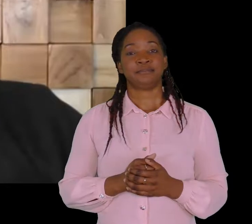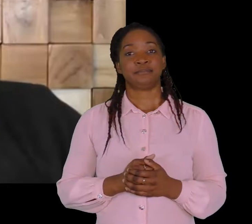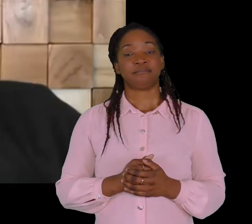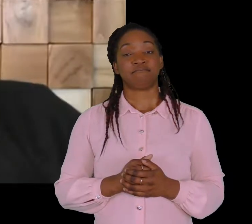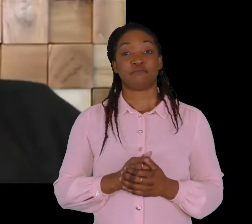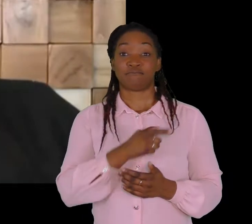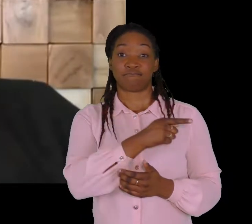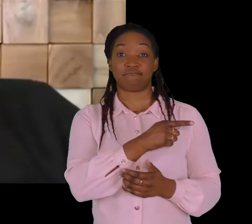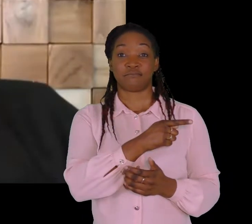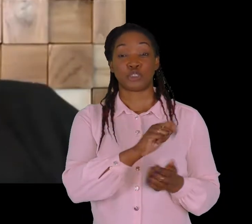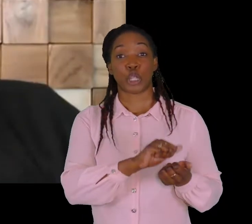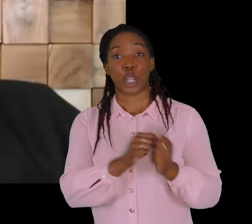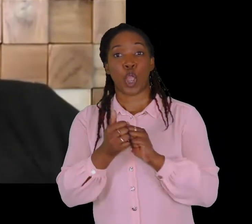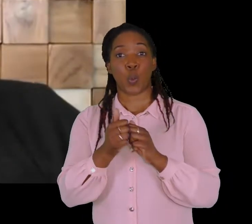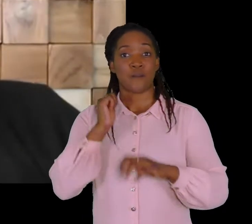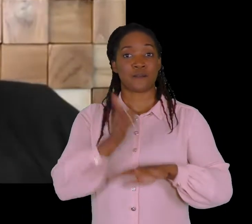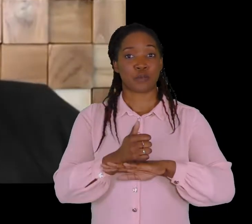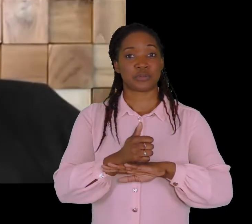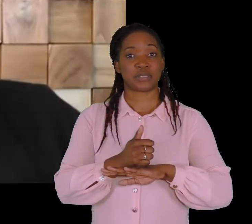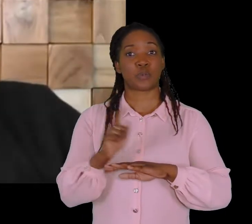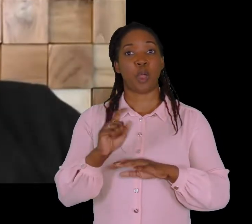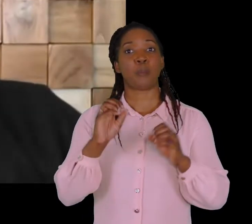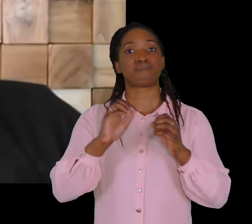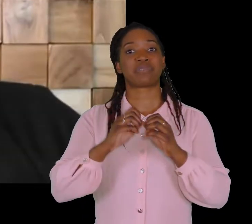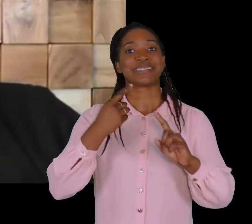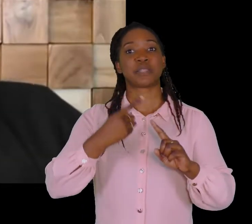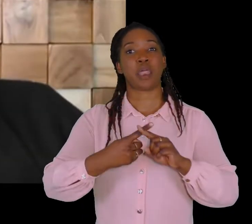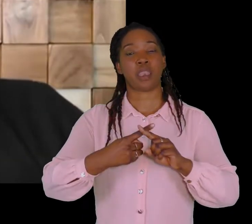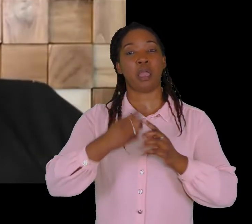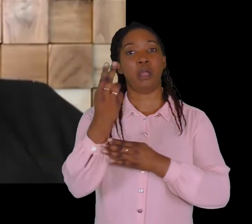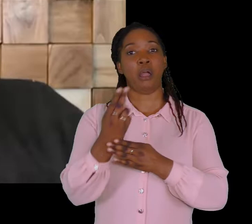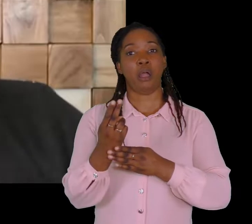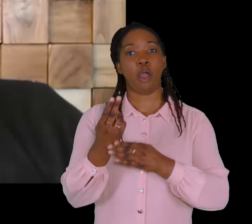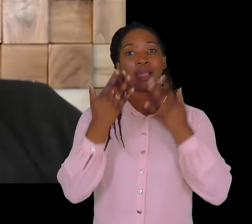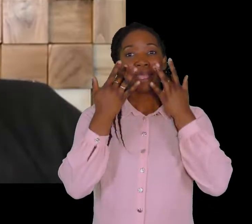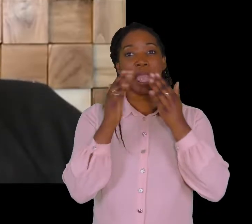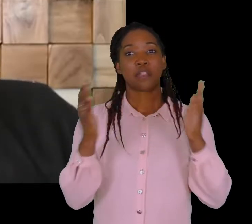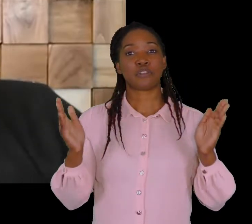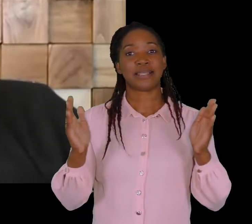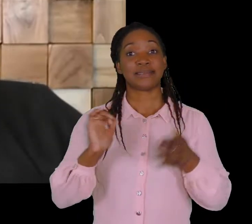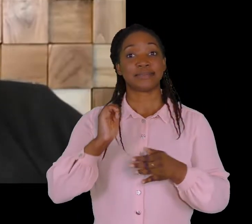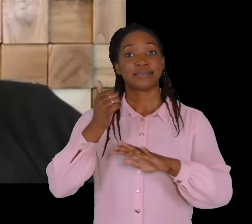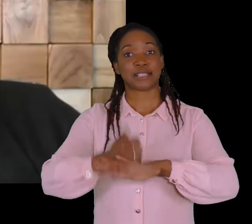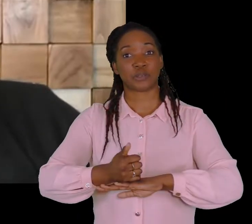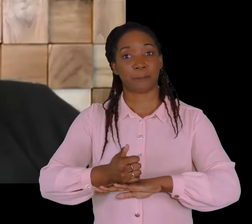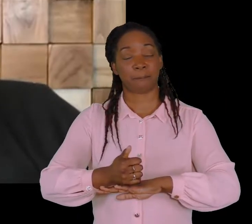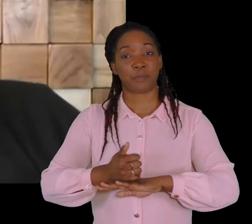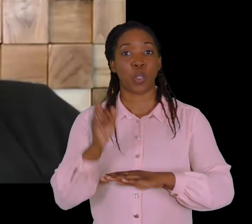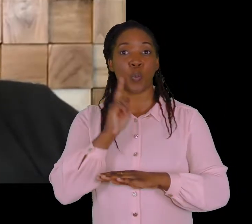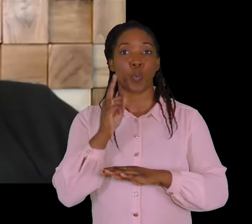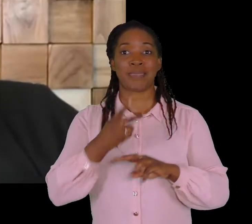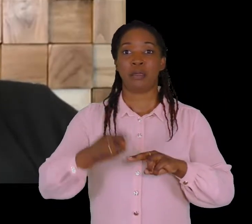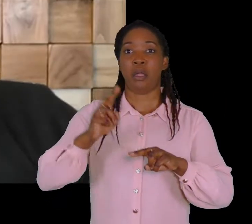archive. She co-founded, among many things, the Brixton Art Gallery in 1982.